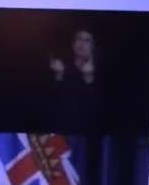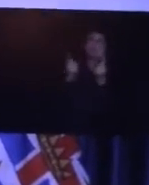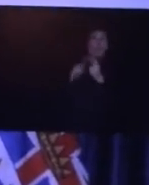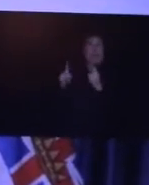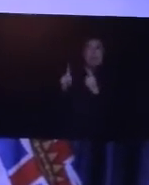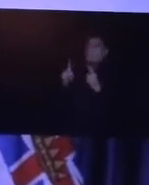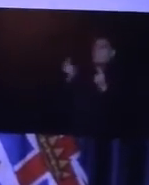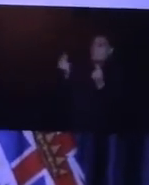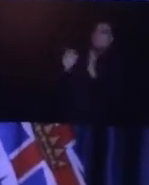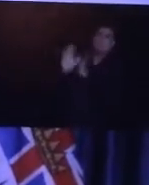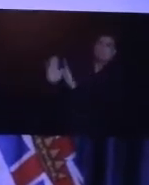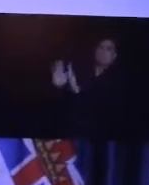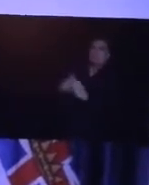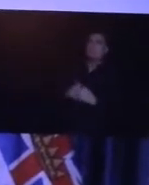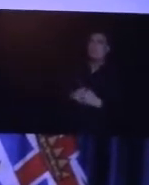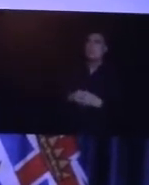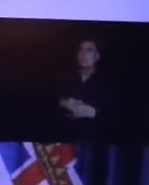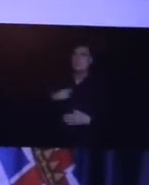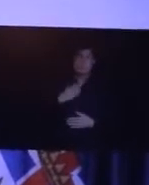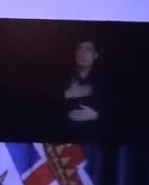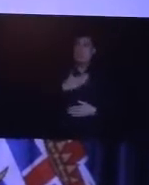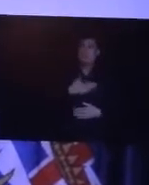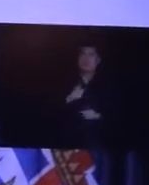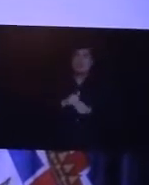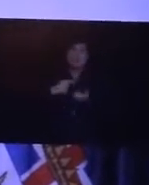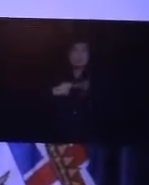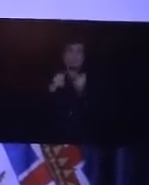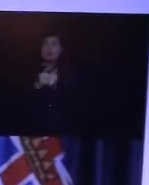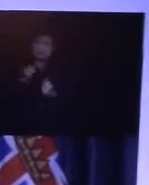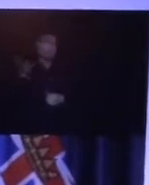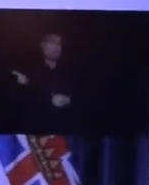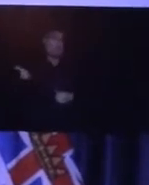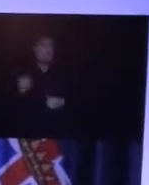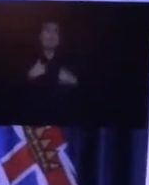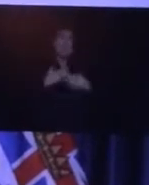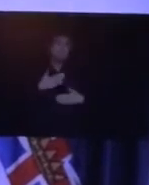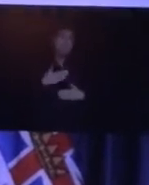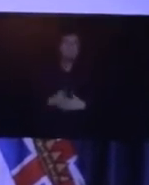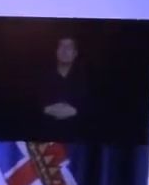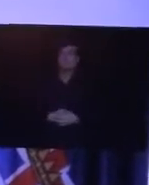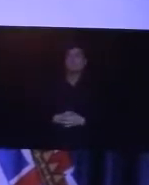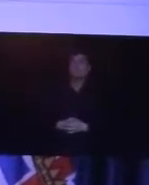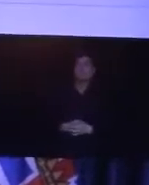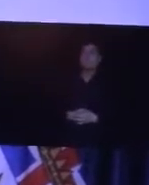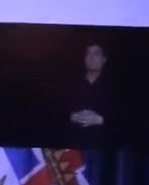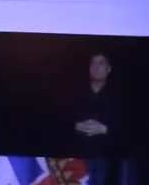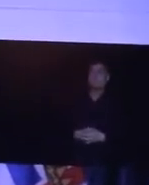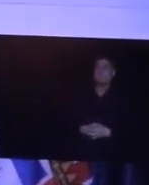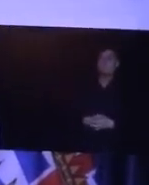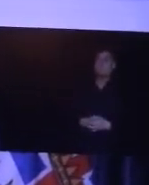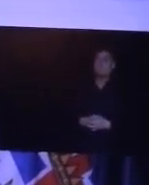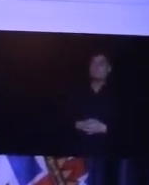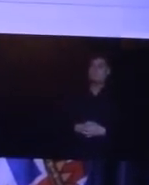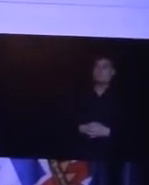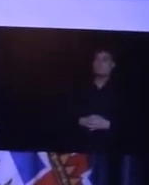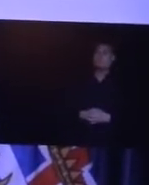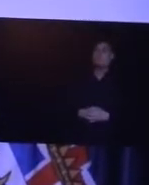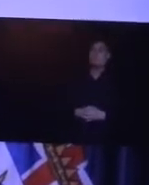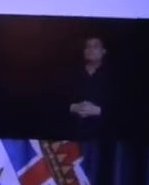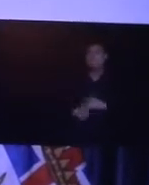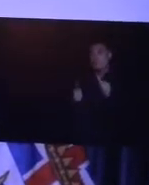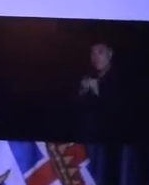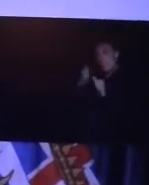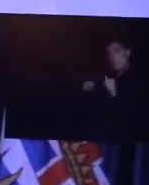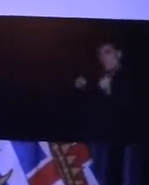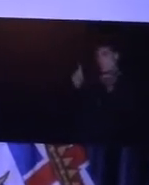vulnerable women and children and the elderly. They need to deal with murders being covered up, as fentanyl is being used to bring